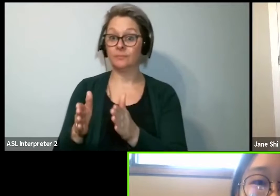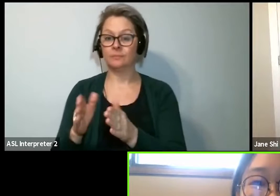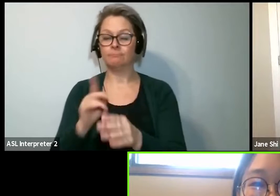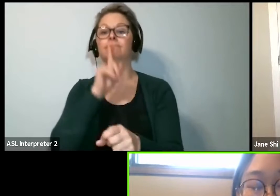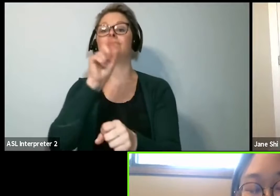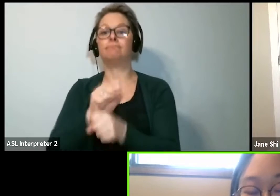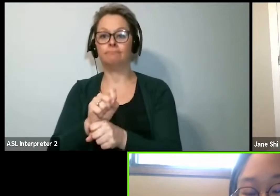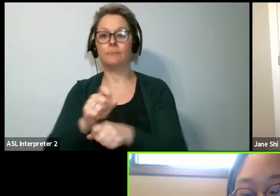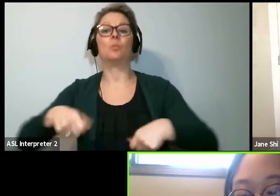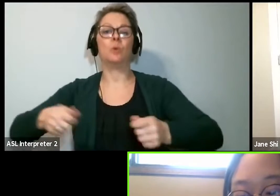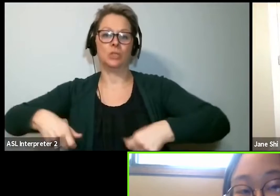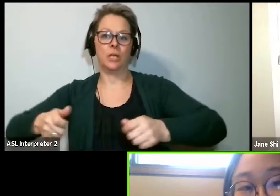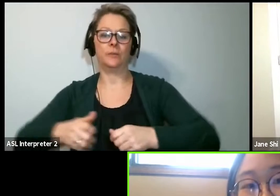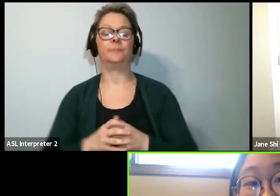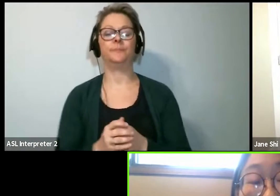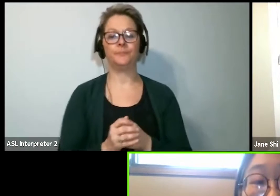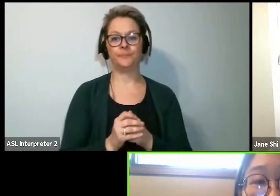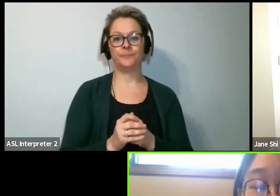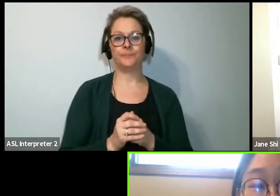wheelchair.